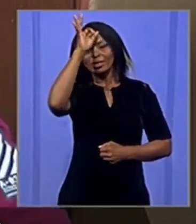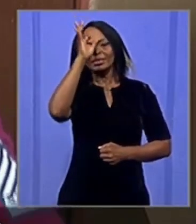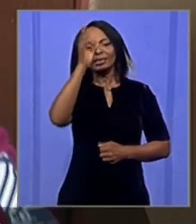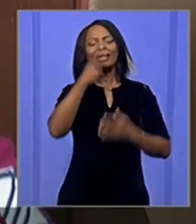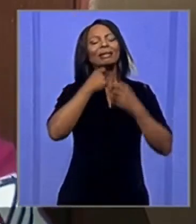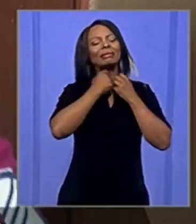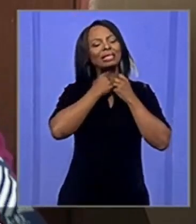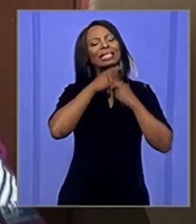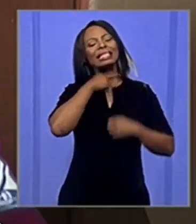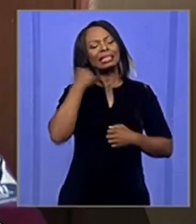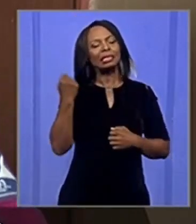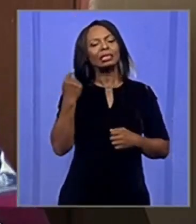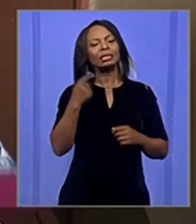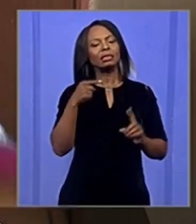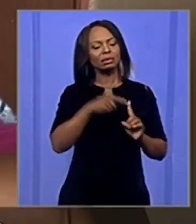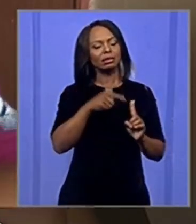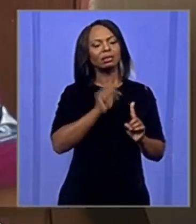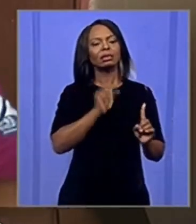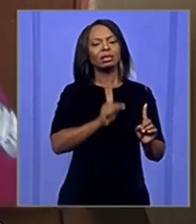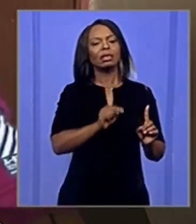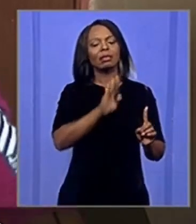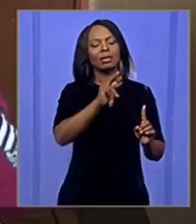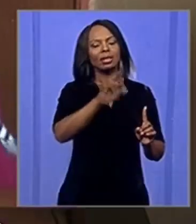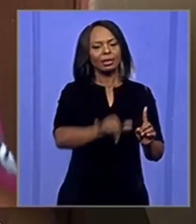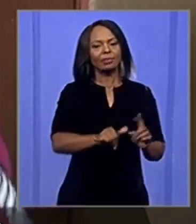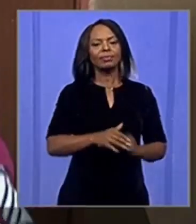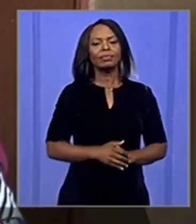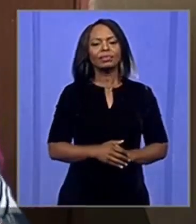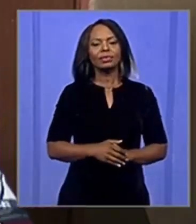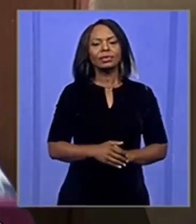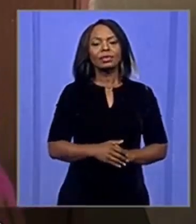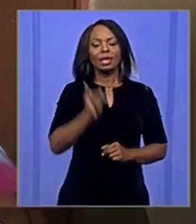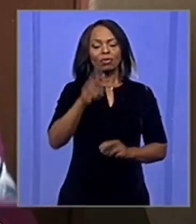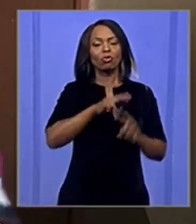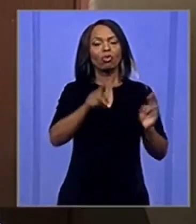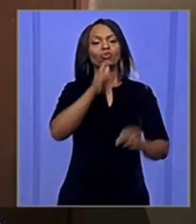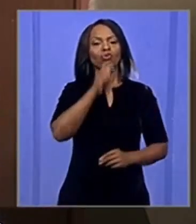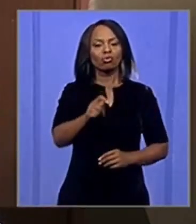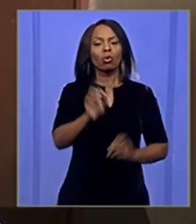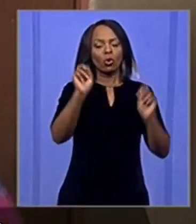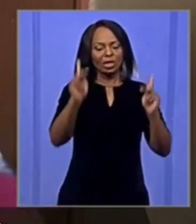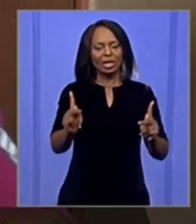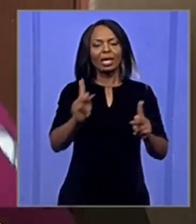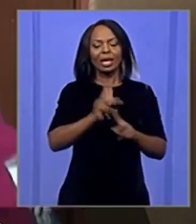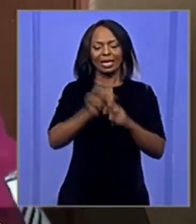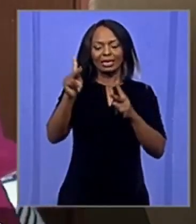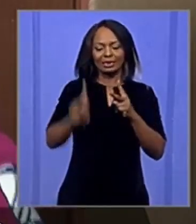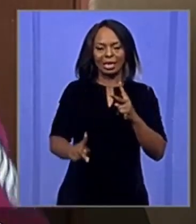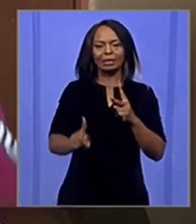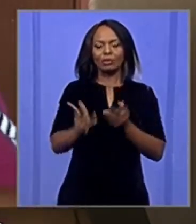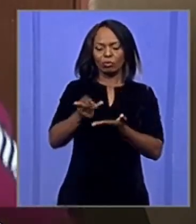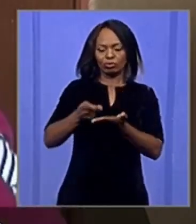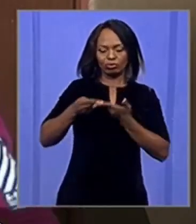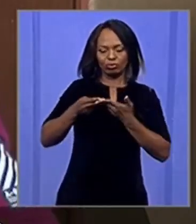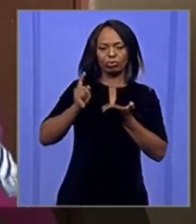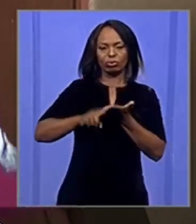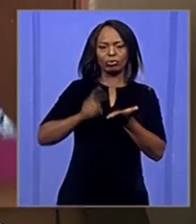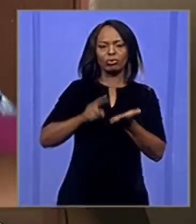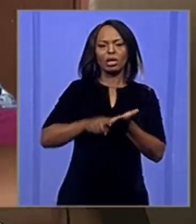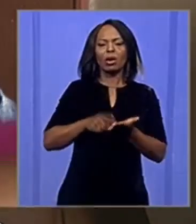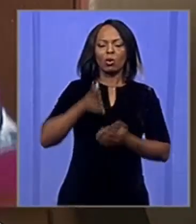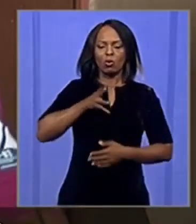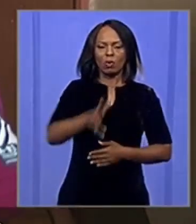Heidedal police station. And if it's not true, di results di tswe go ke dipilisi tseo re batla go tsiba